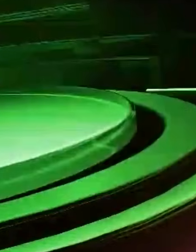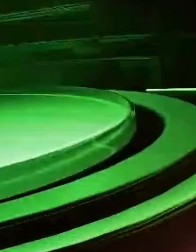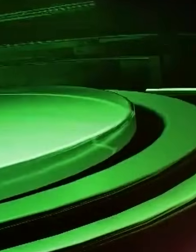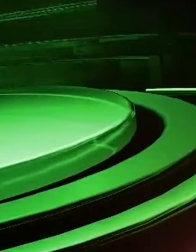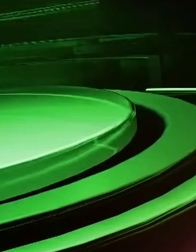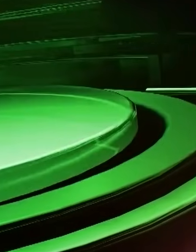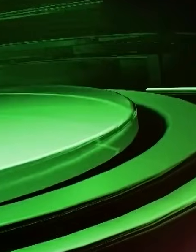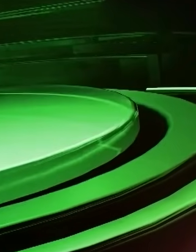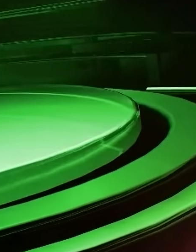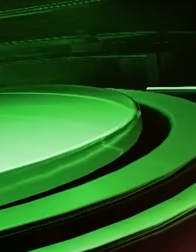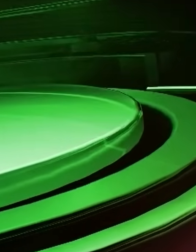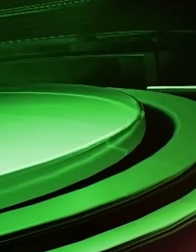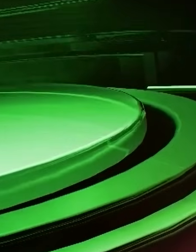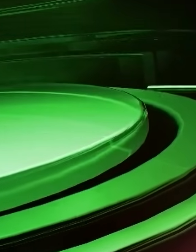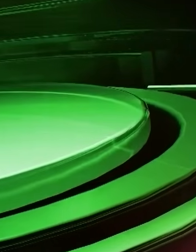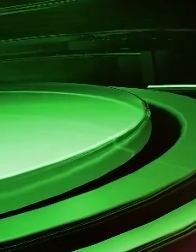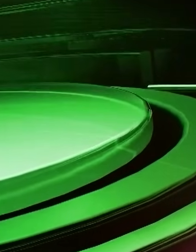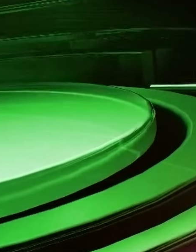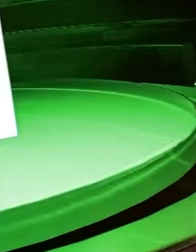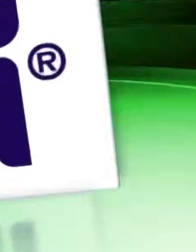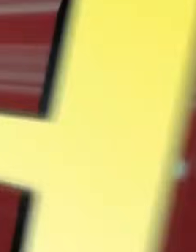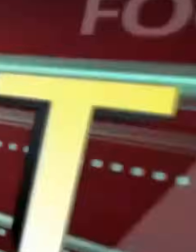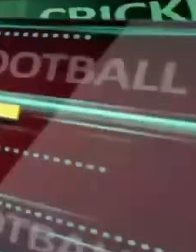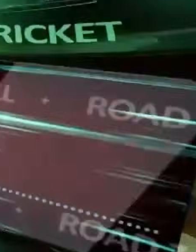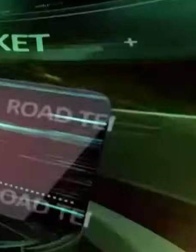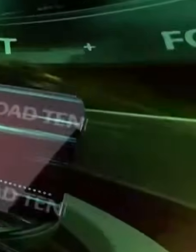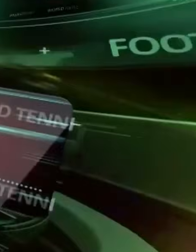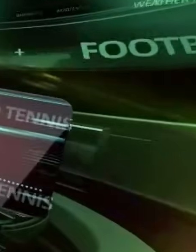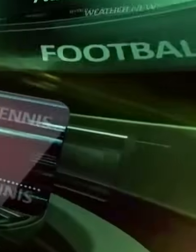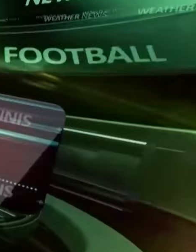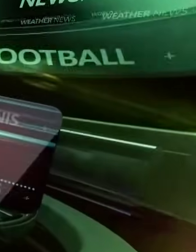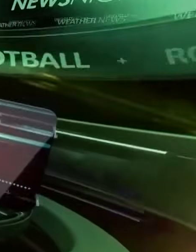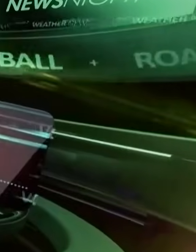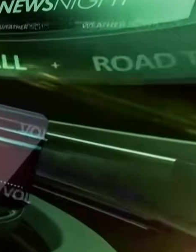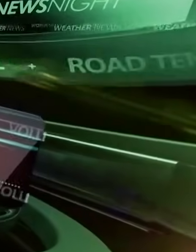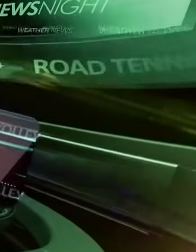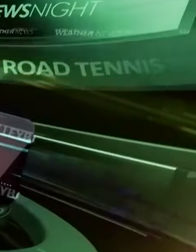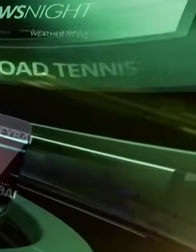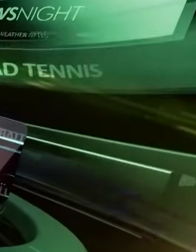by Dasani. Live first, Dasani after.